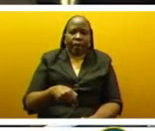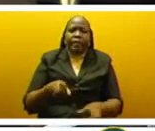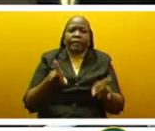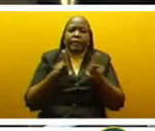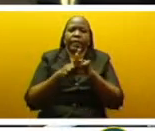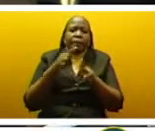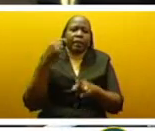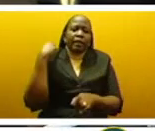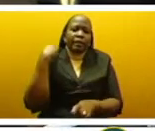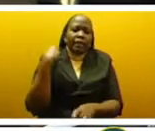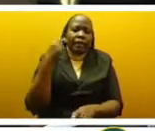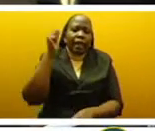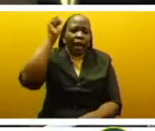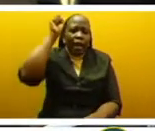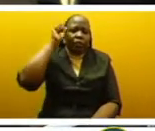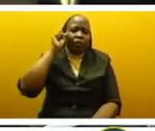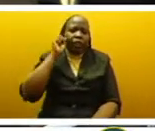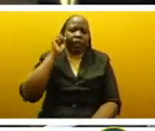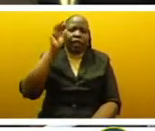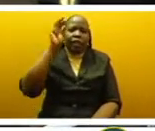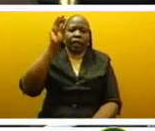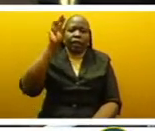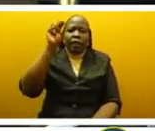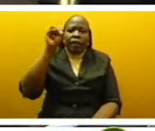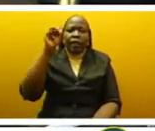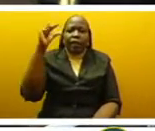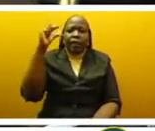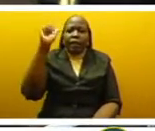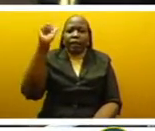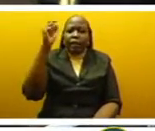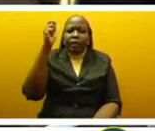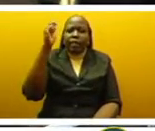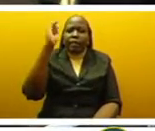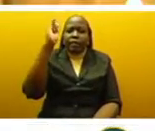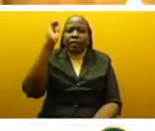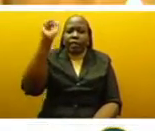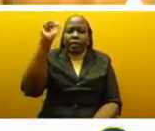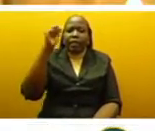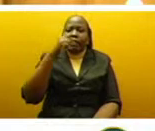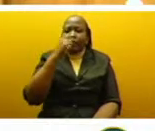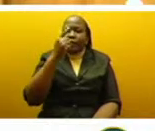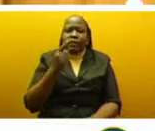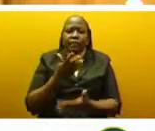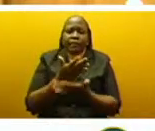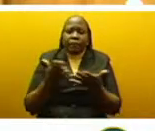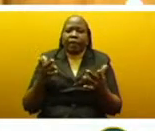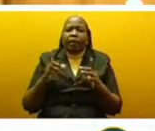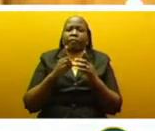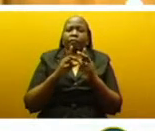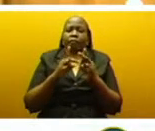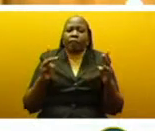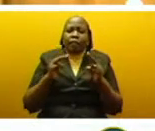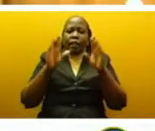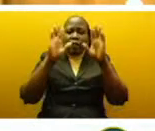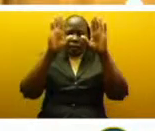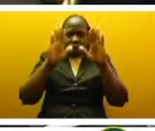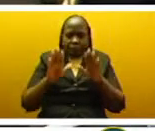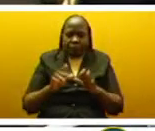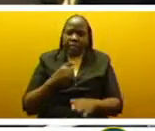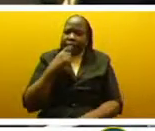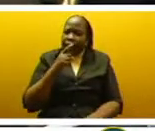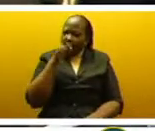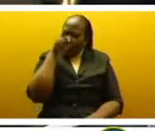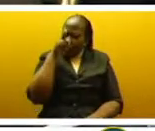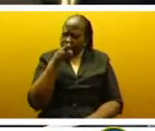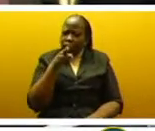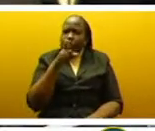said, senior counsel said something very, very, I mean, it's our country. He said, this is one country